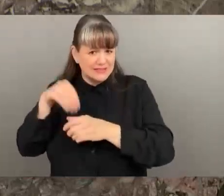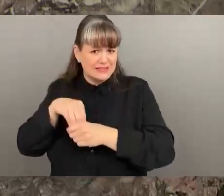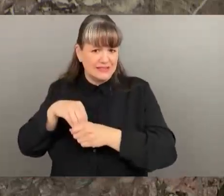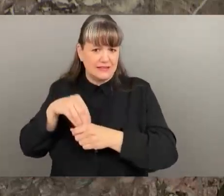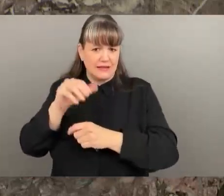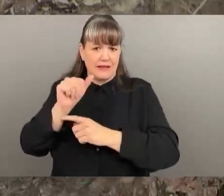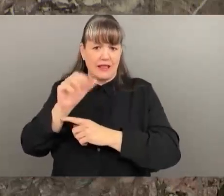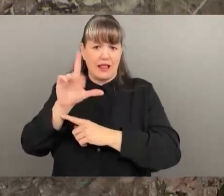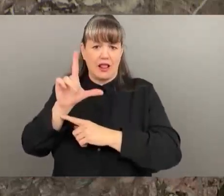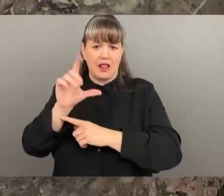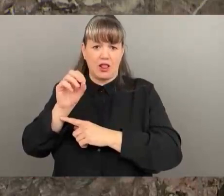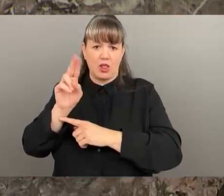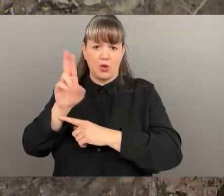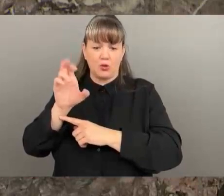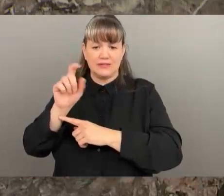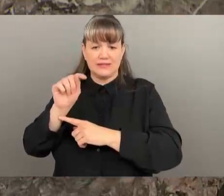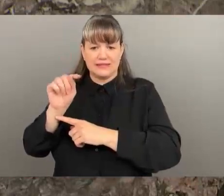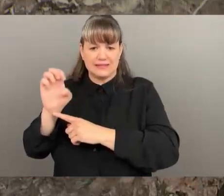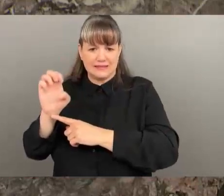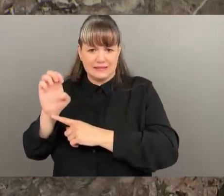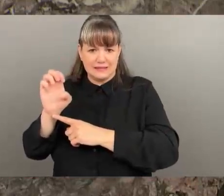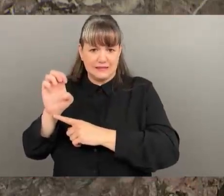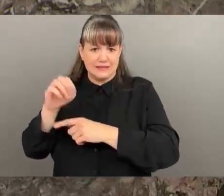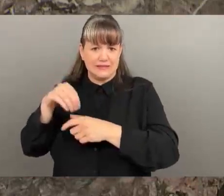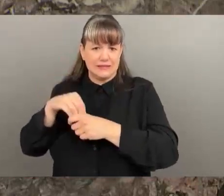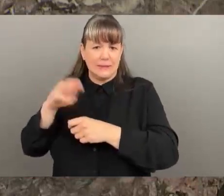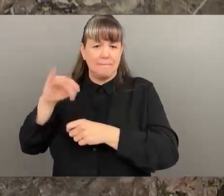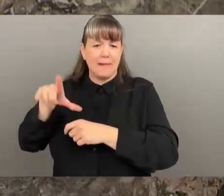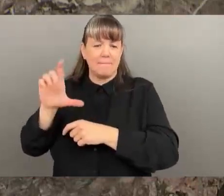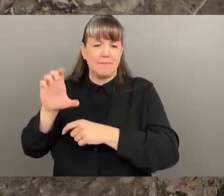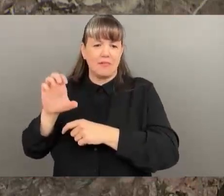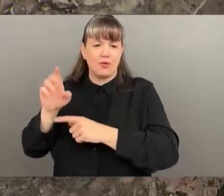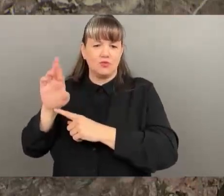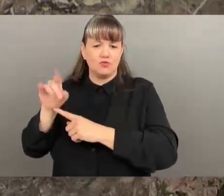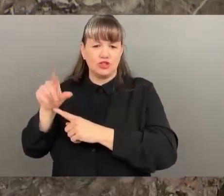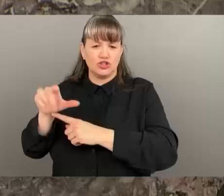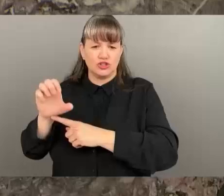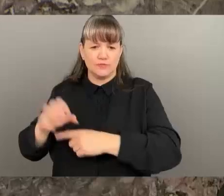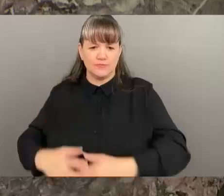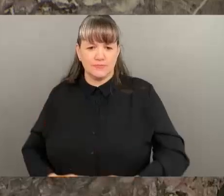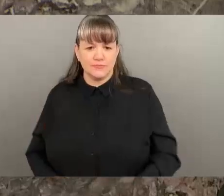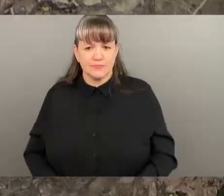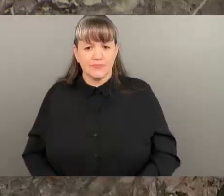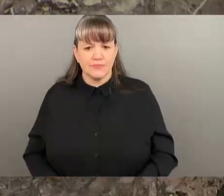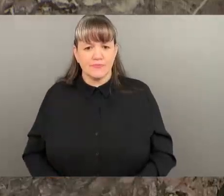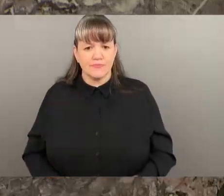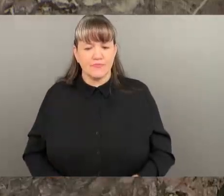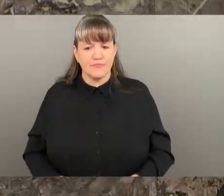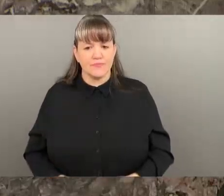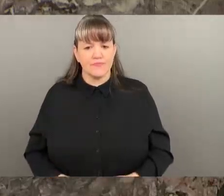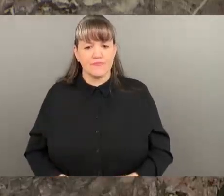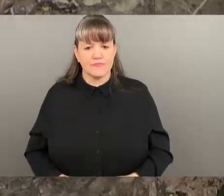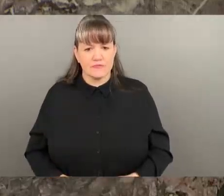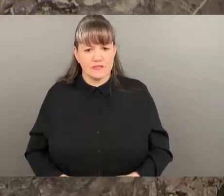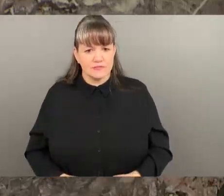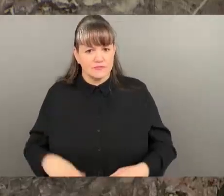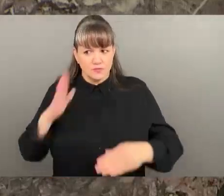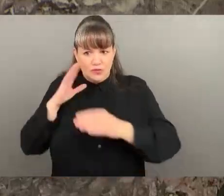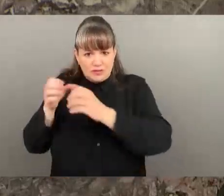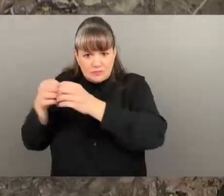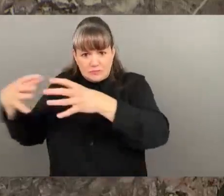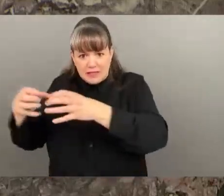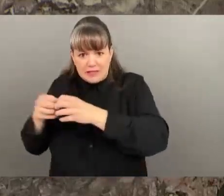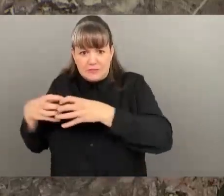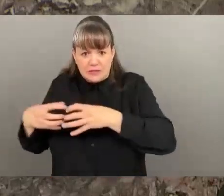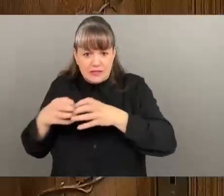to expand involuntary care where it is needed, up north, other places in British Columbia. We're committed to this work. We're going to continue to do